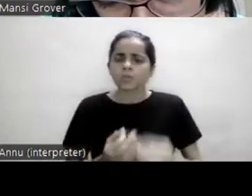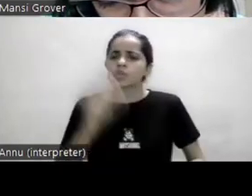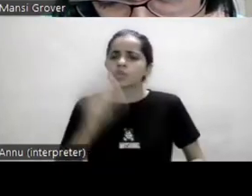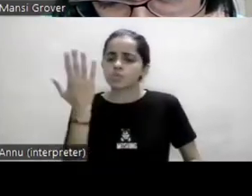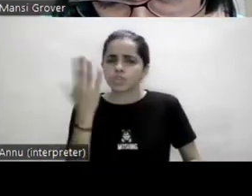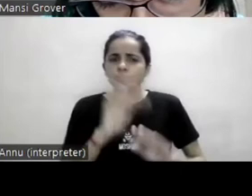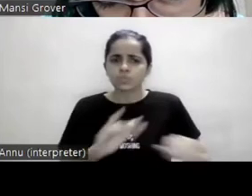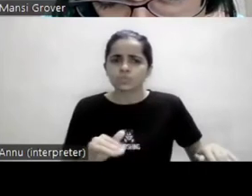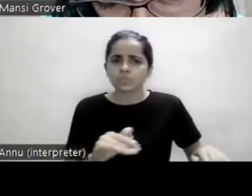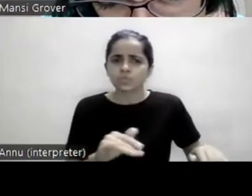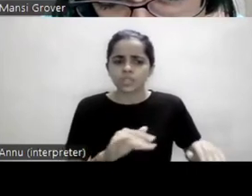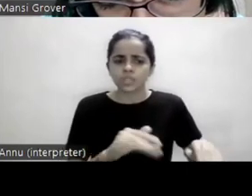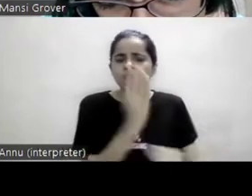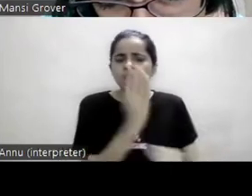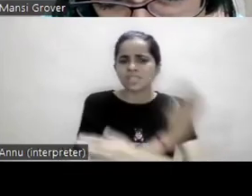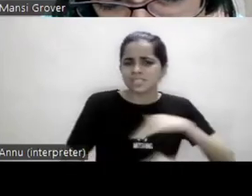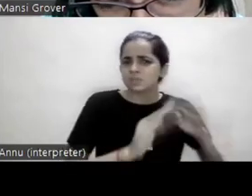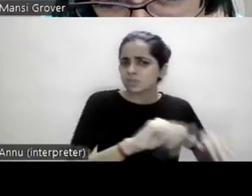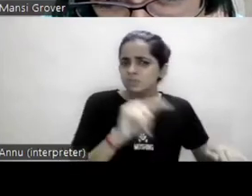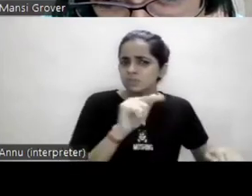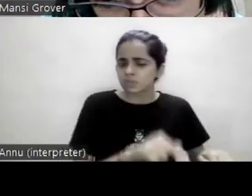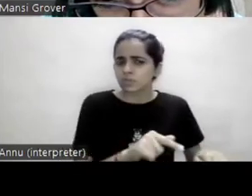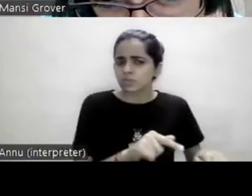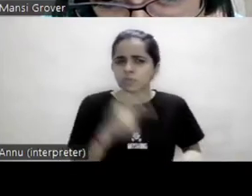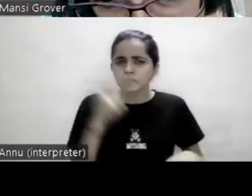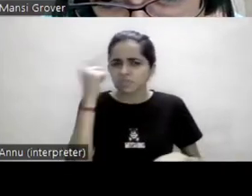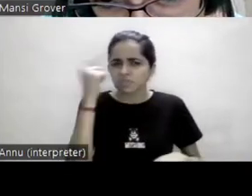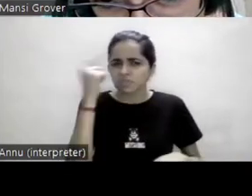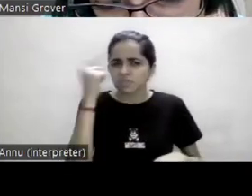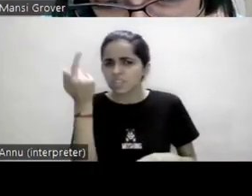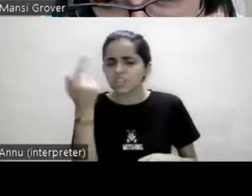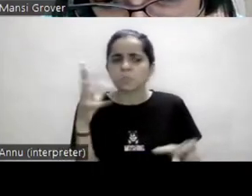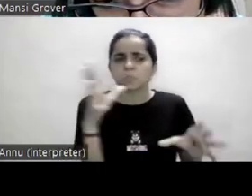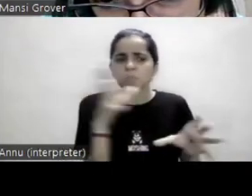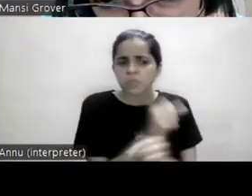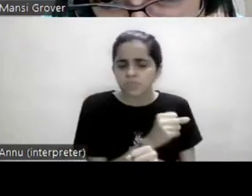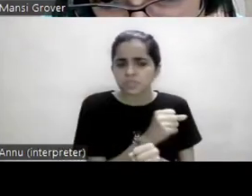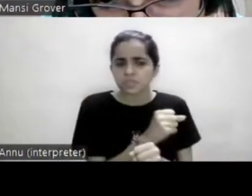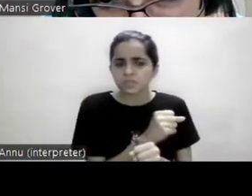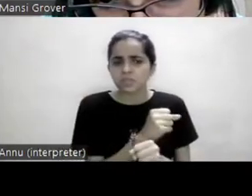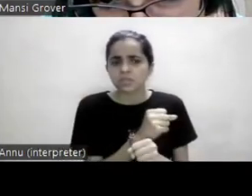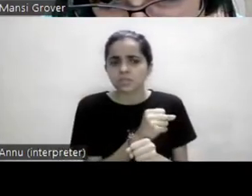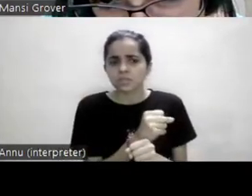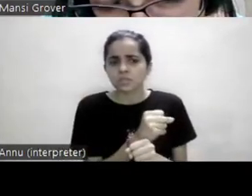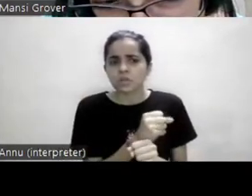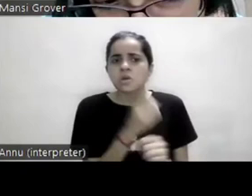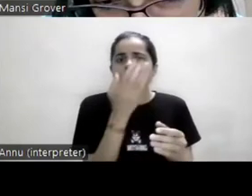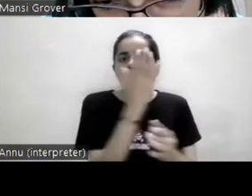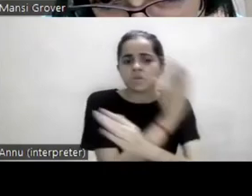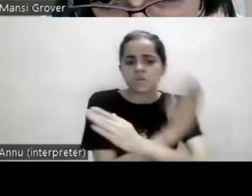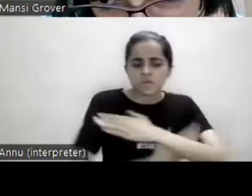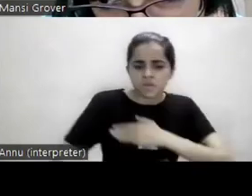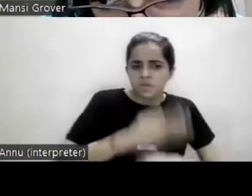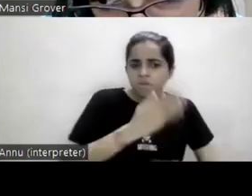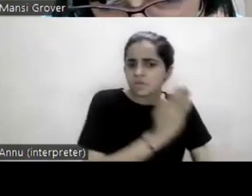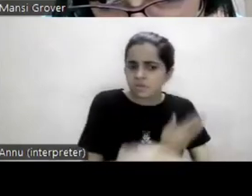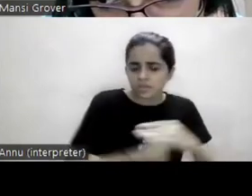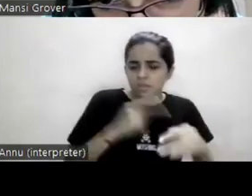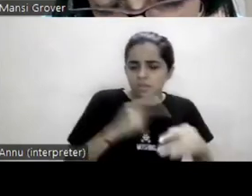or like that, we actually kind of miss the difference between disability and